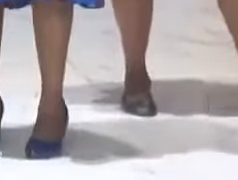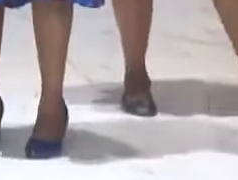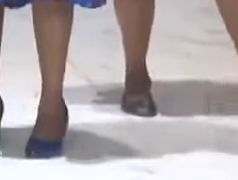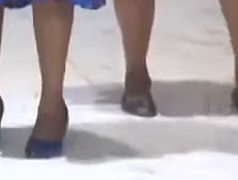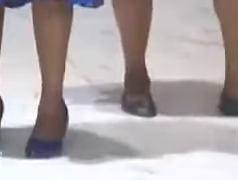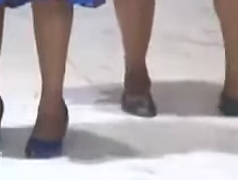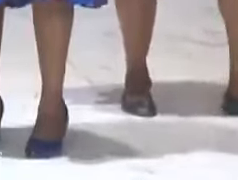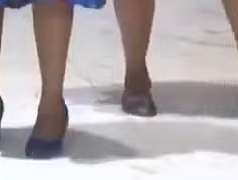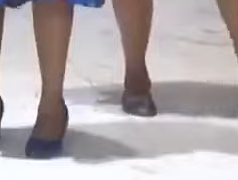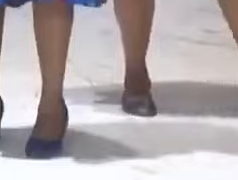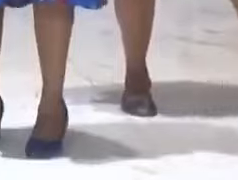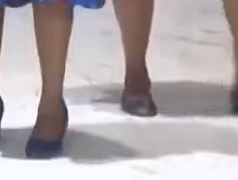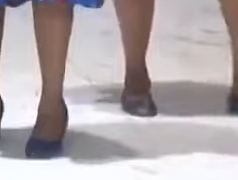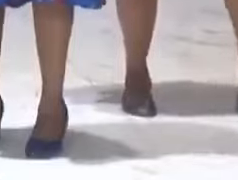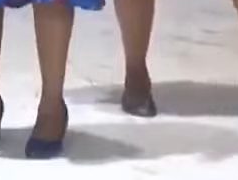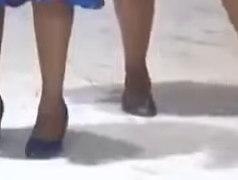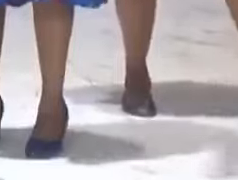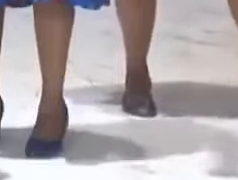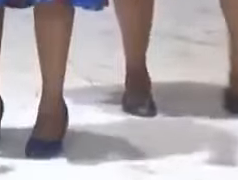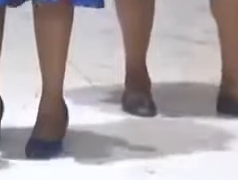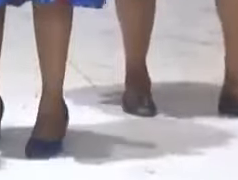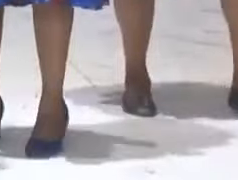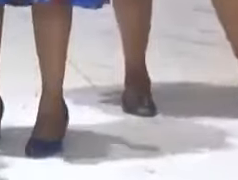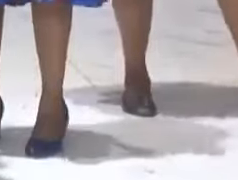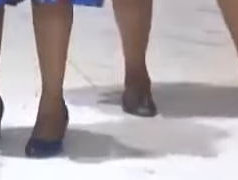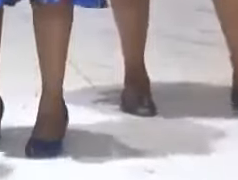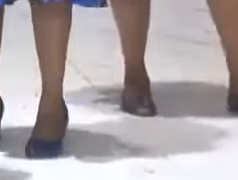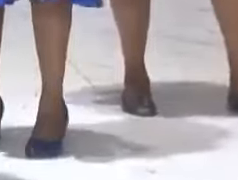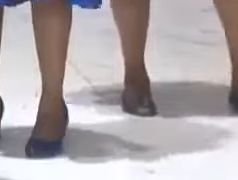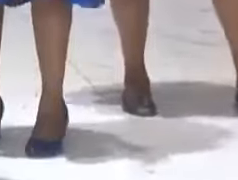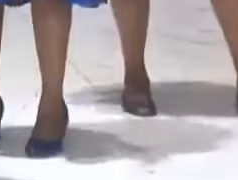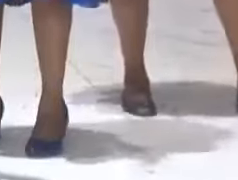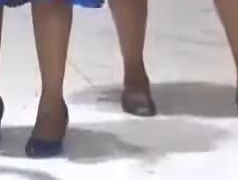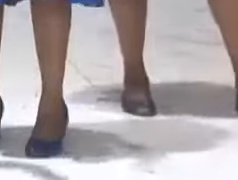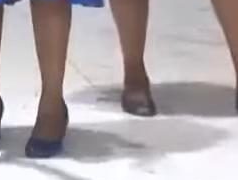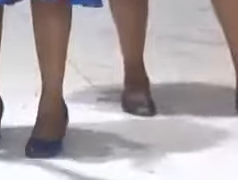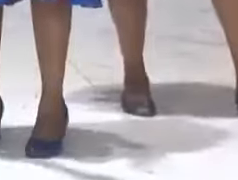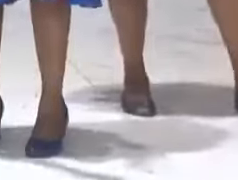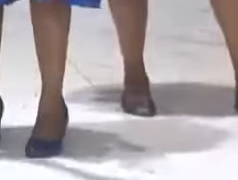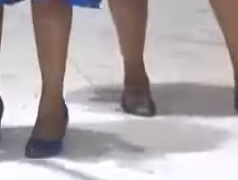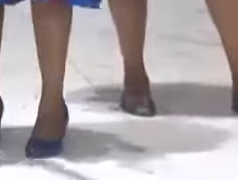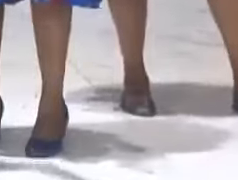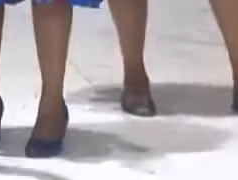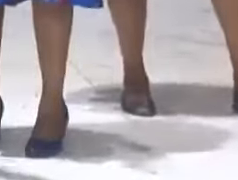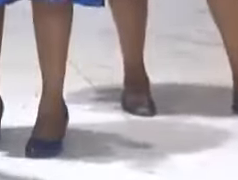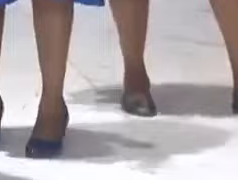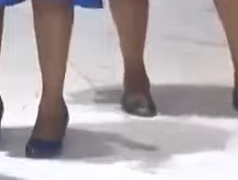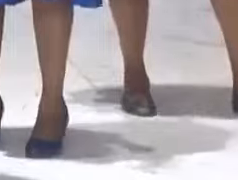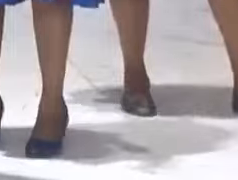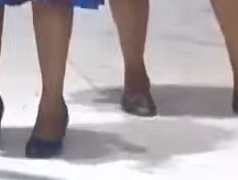soul. Nobody loves me like Jesus. Jesus loves me.